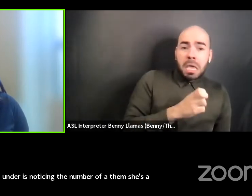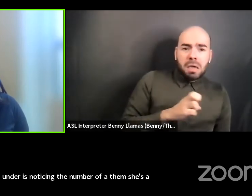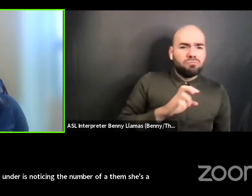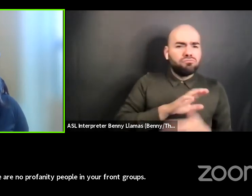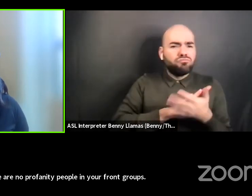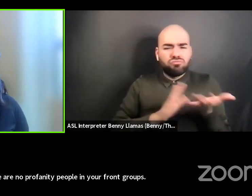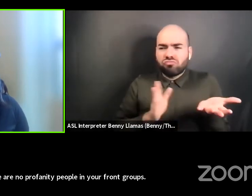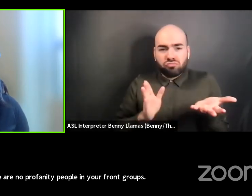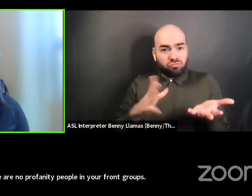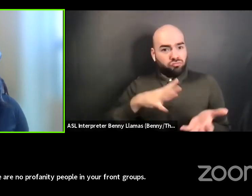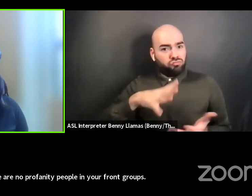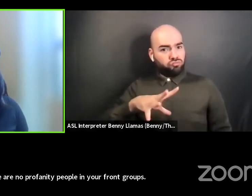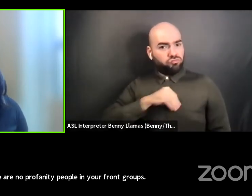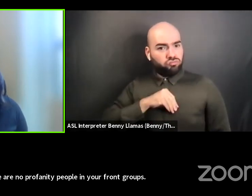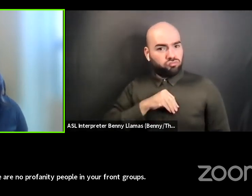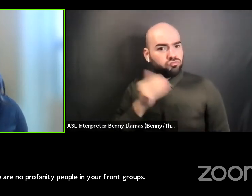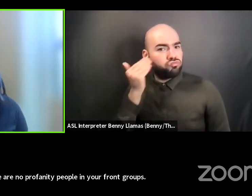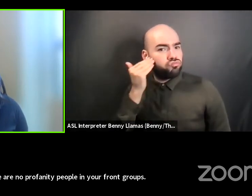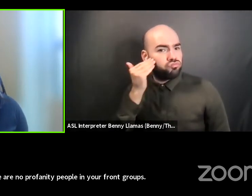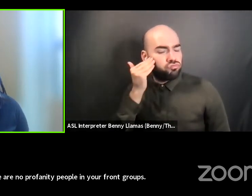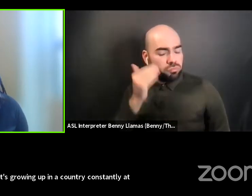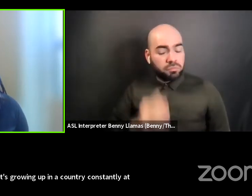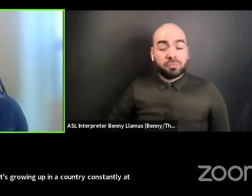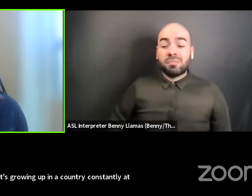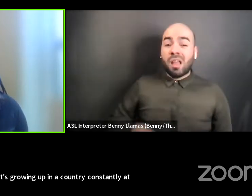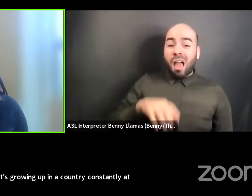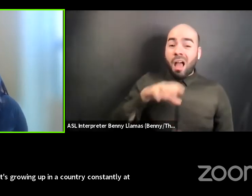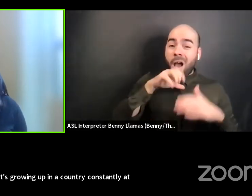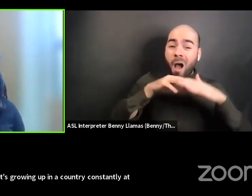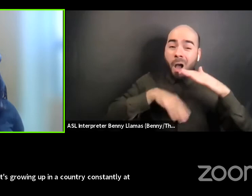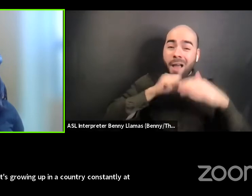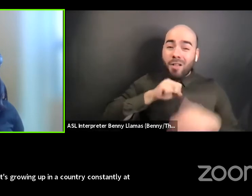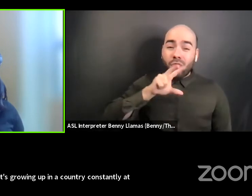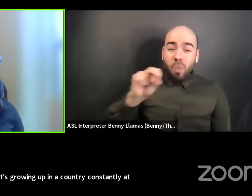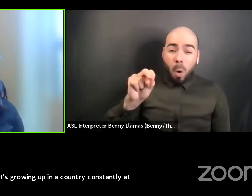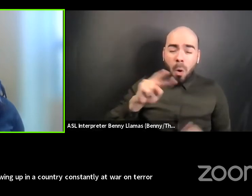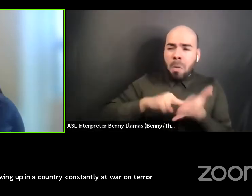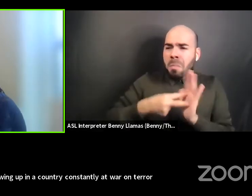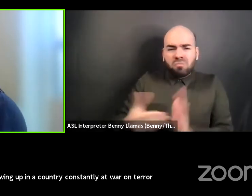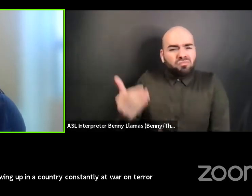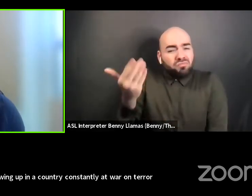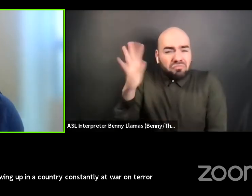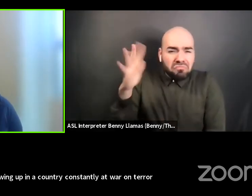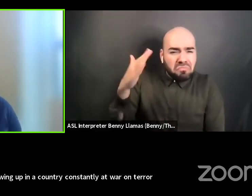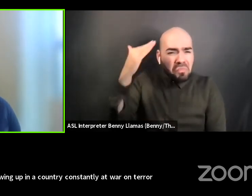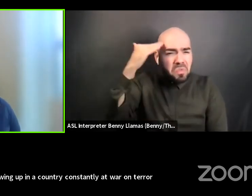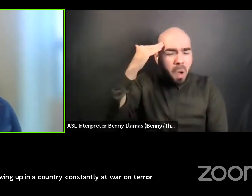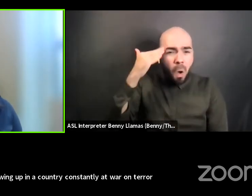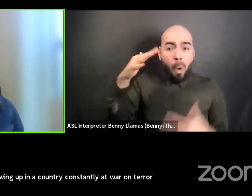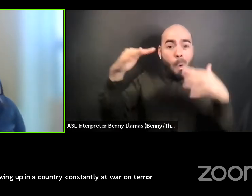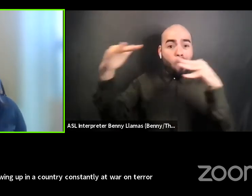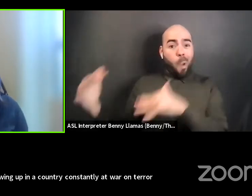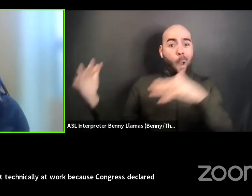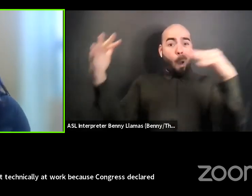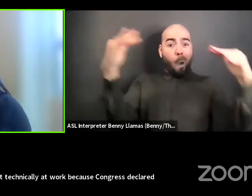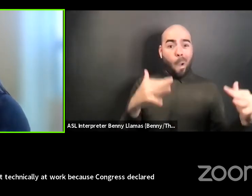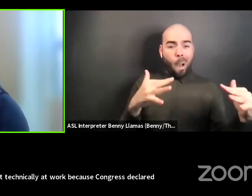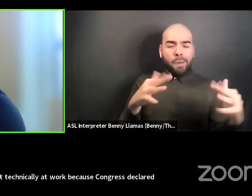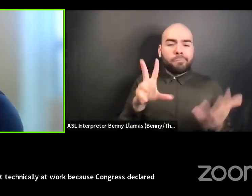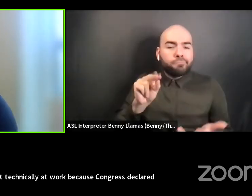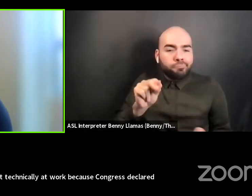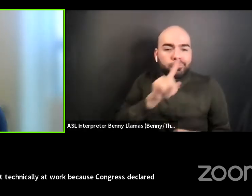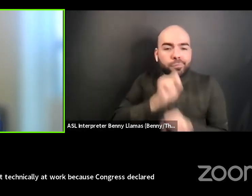It's growing up in a country constantly at war on terror, but not technically at war because Congress hasn't declared war since